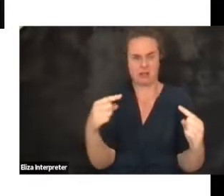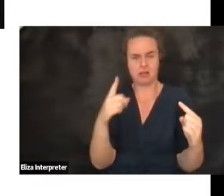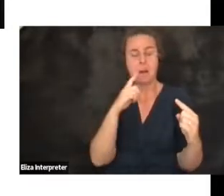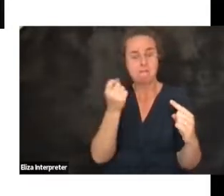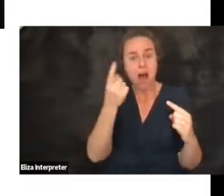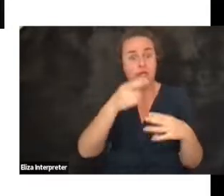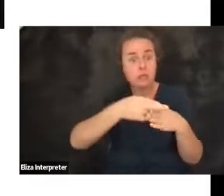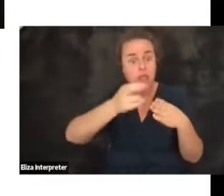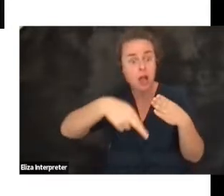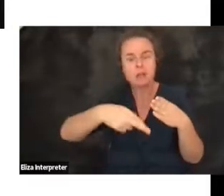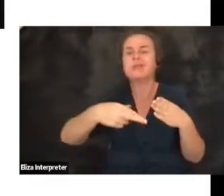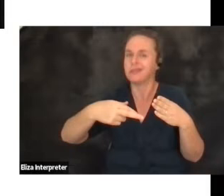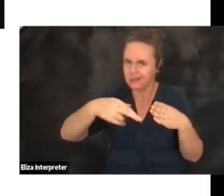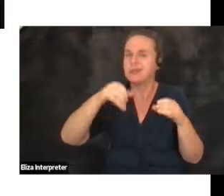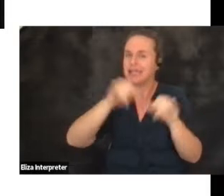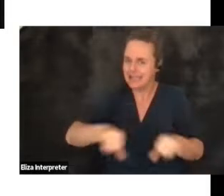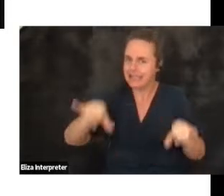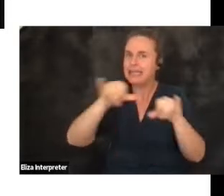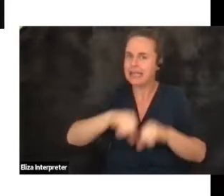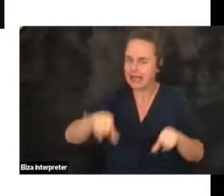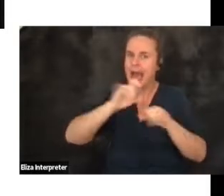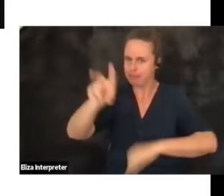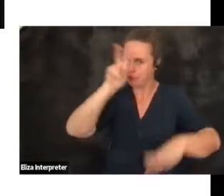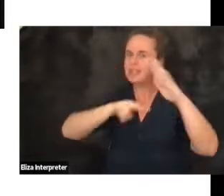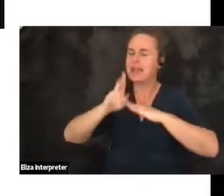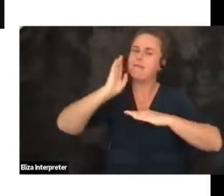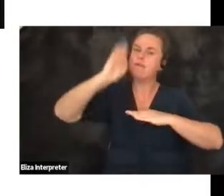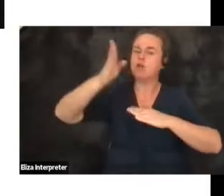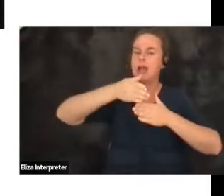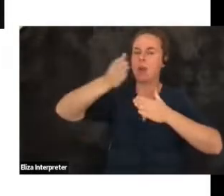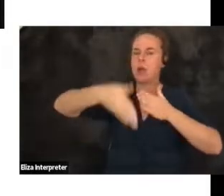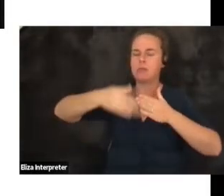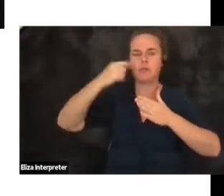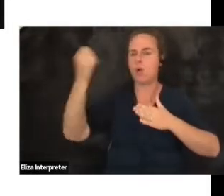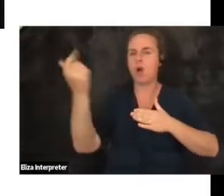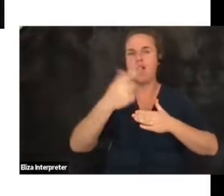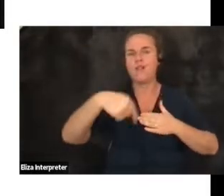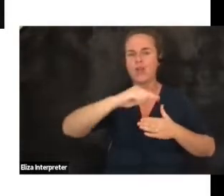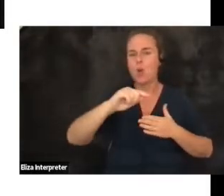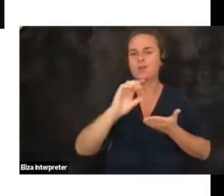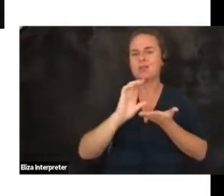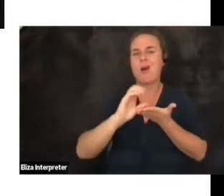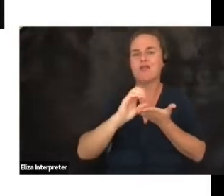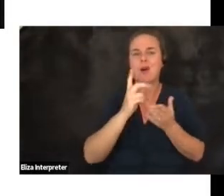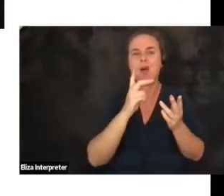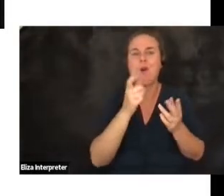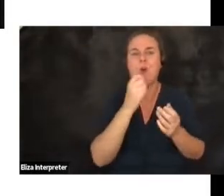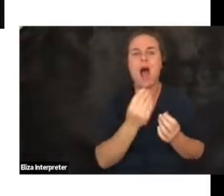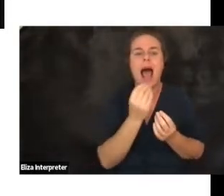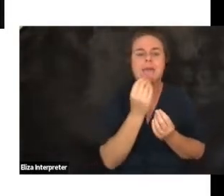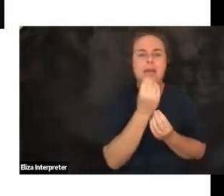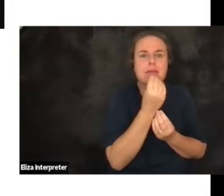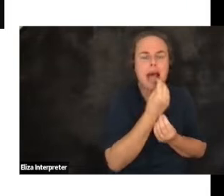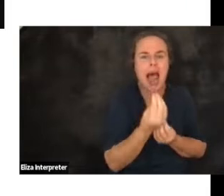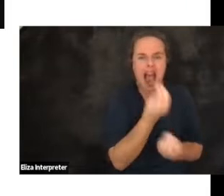and very predictive of future outcomes for all the marshmallow gobblers and the nibblers